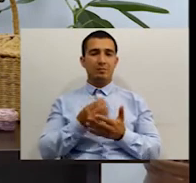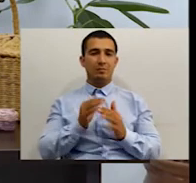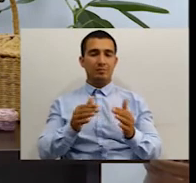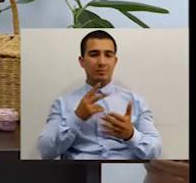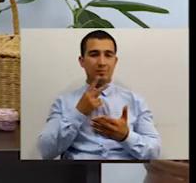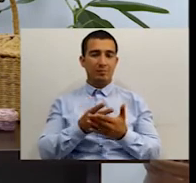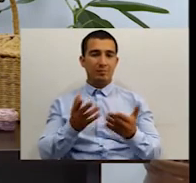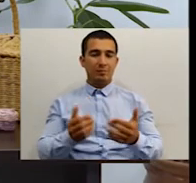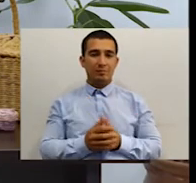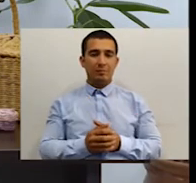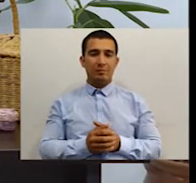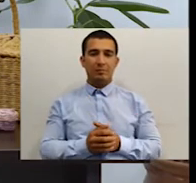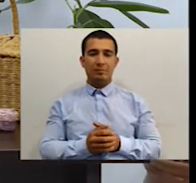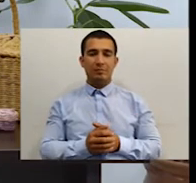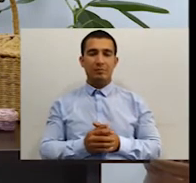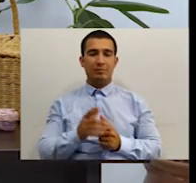Mana bolajonlar.